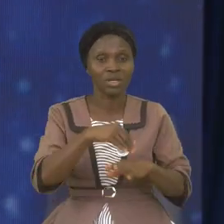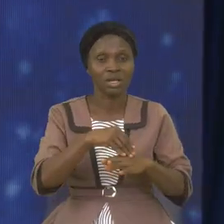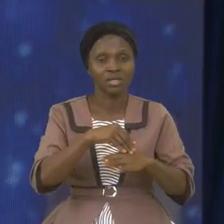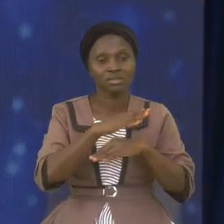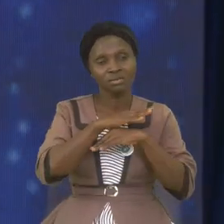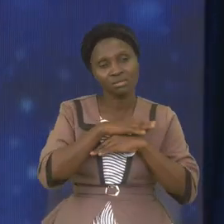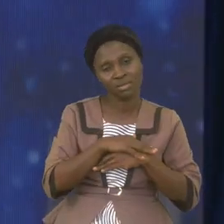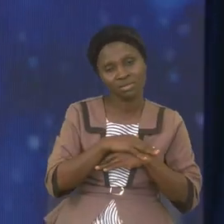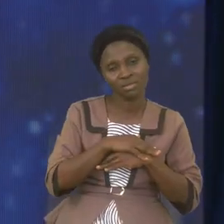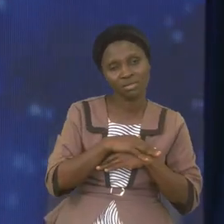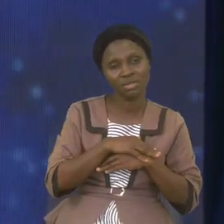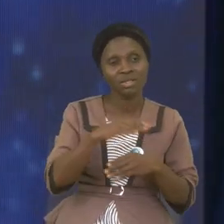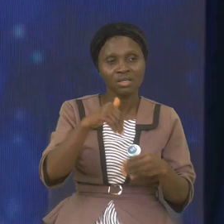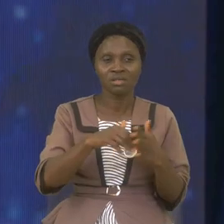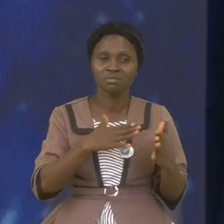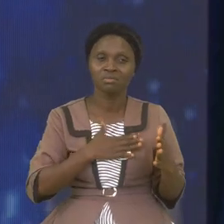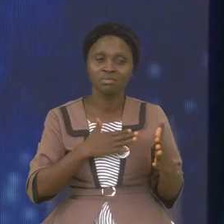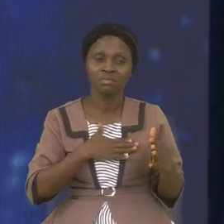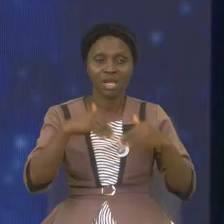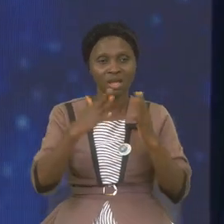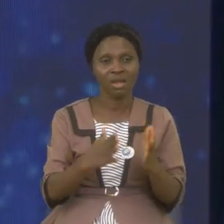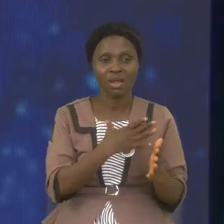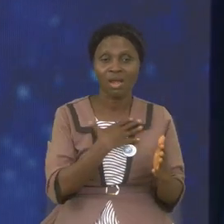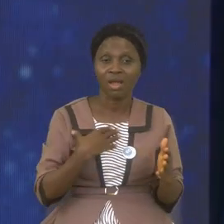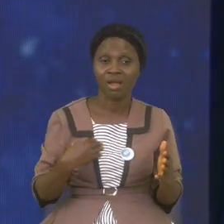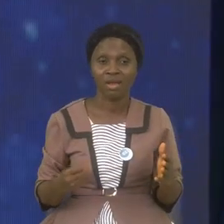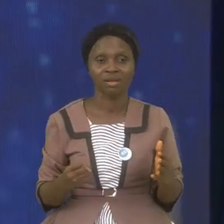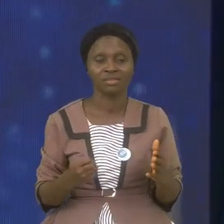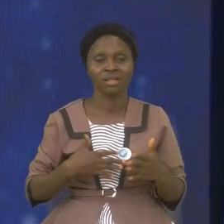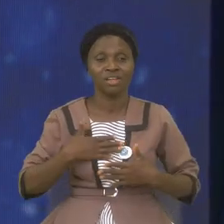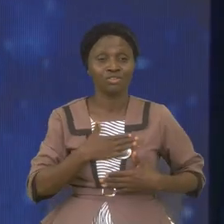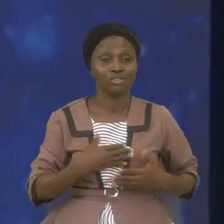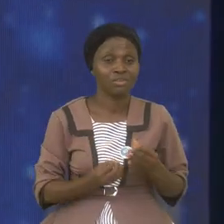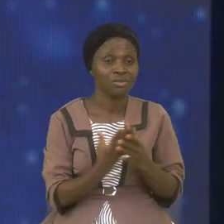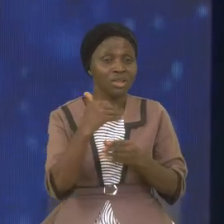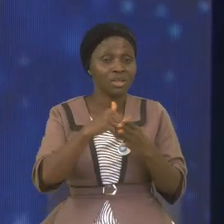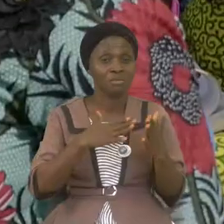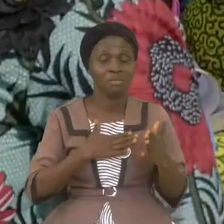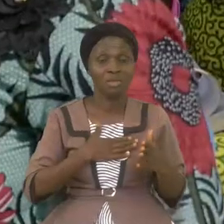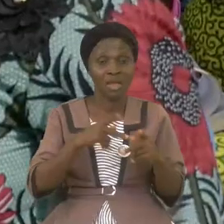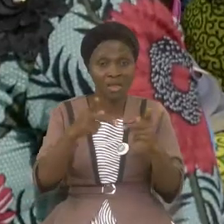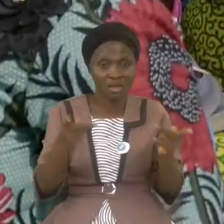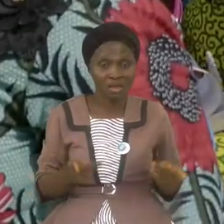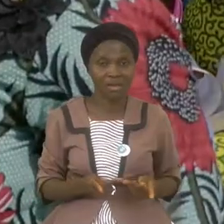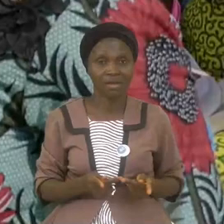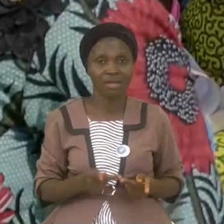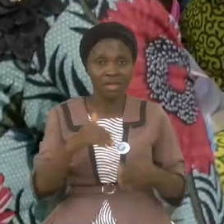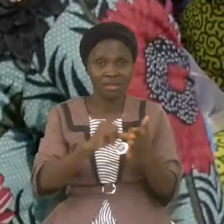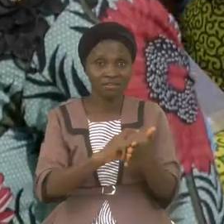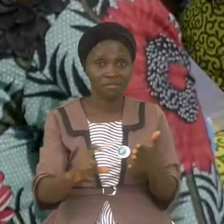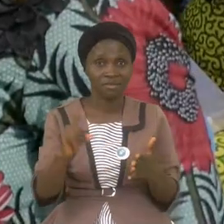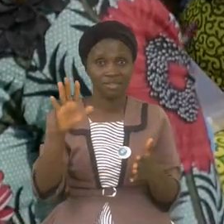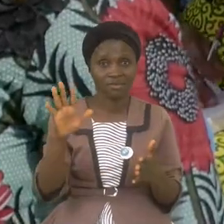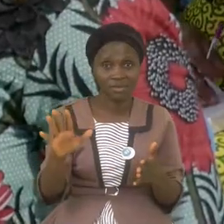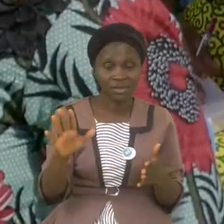house and flourishing in my palace. Look at verse 5. In verse 5,